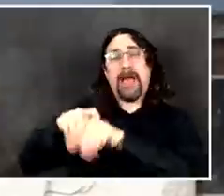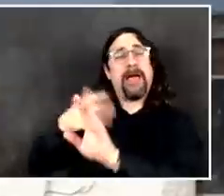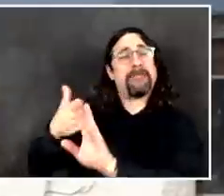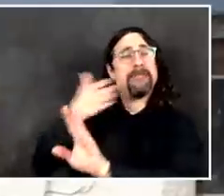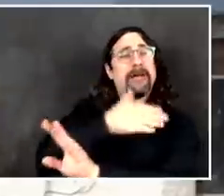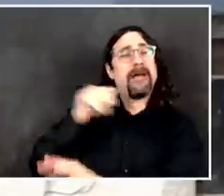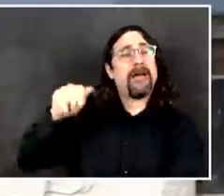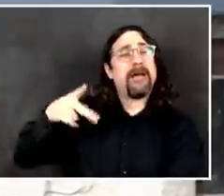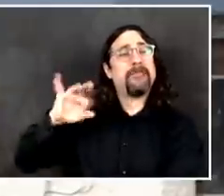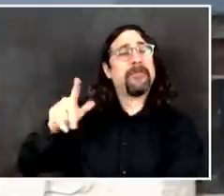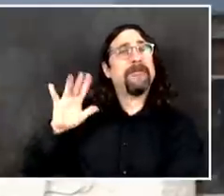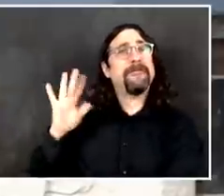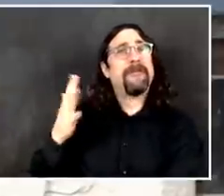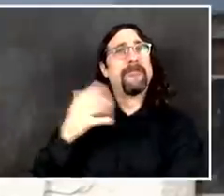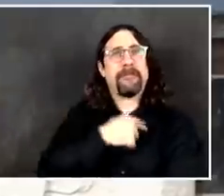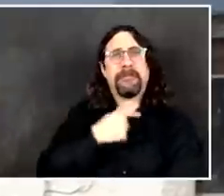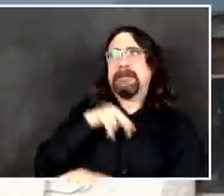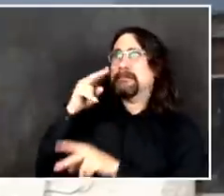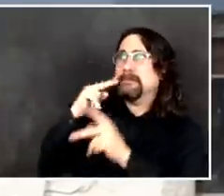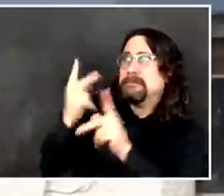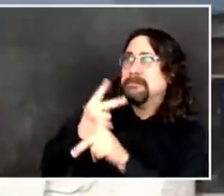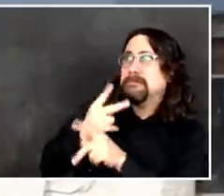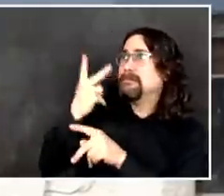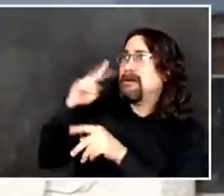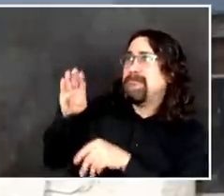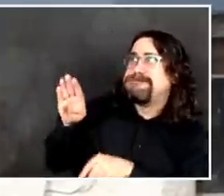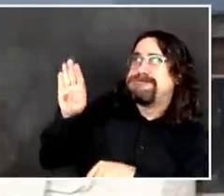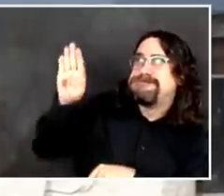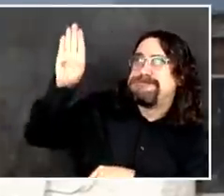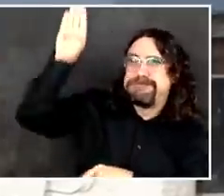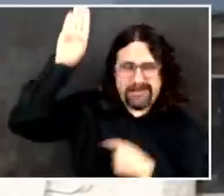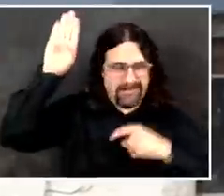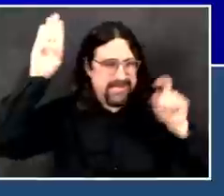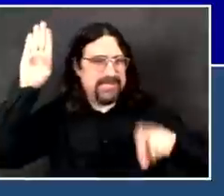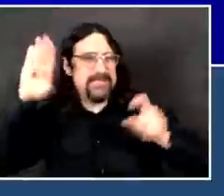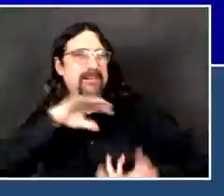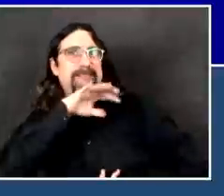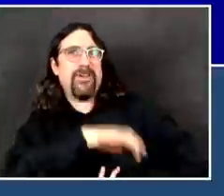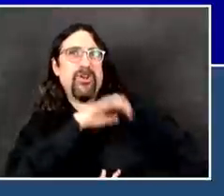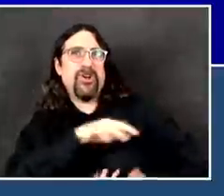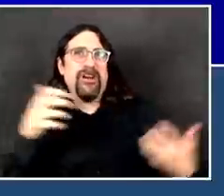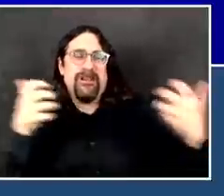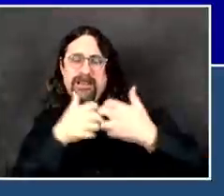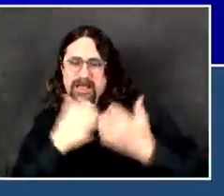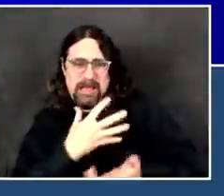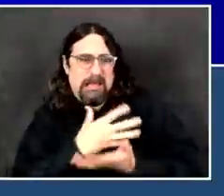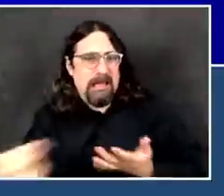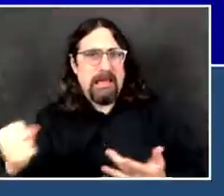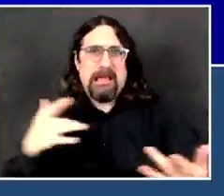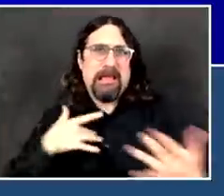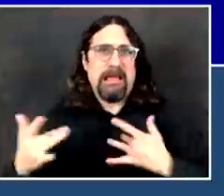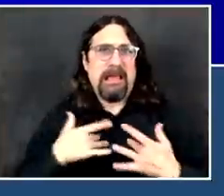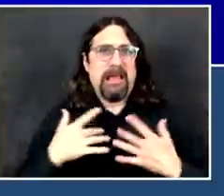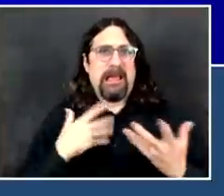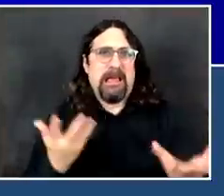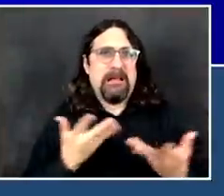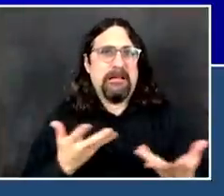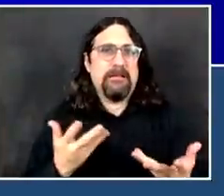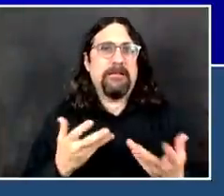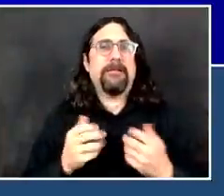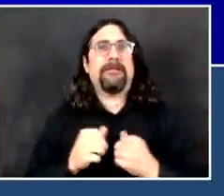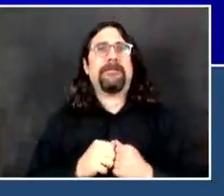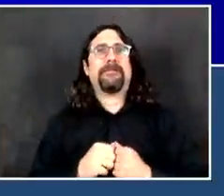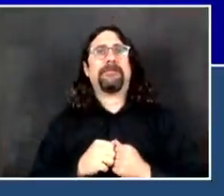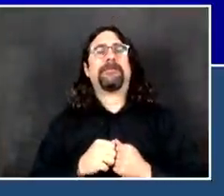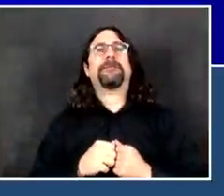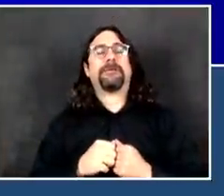short. We needed answers. At that moment, it looked like we could get to a point where